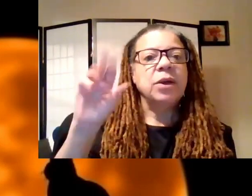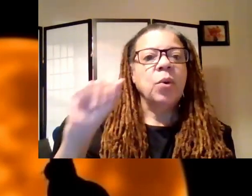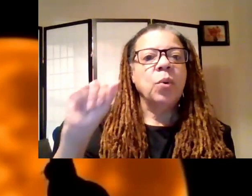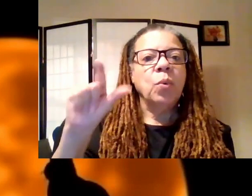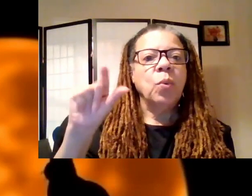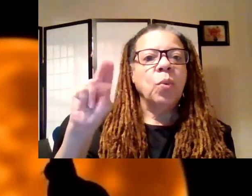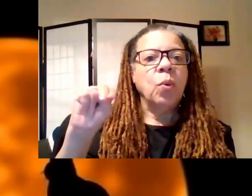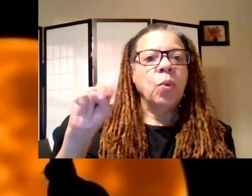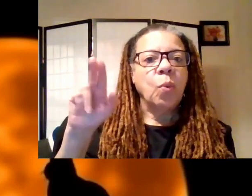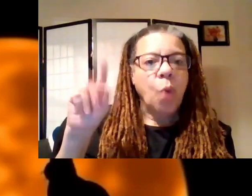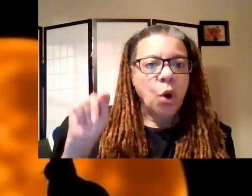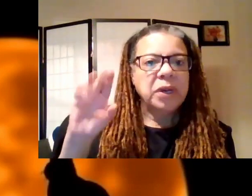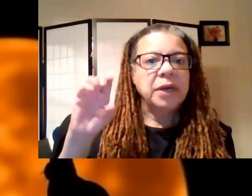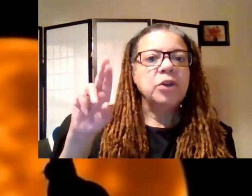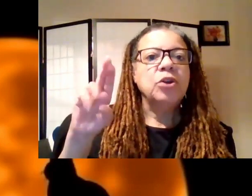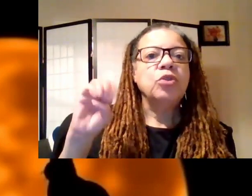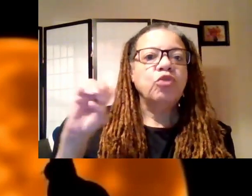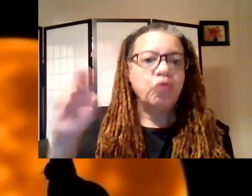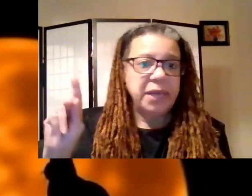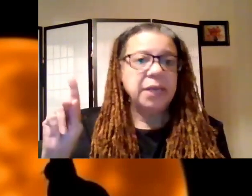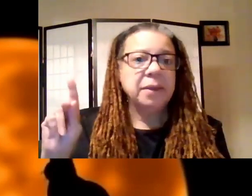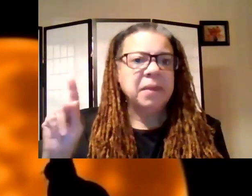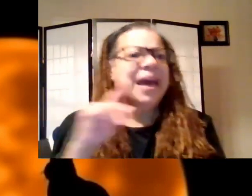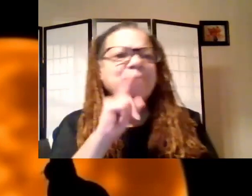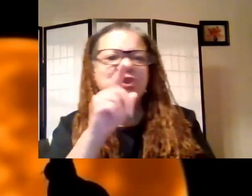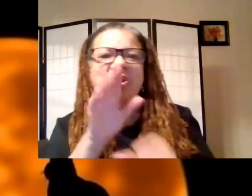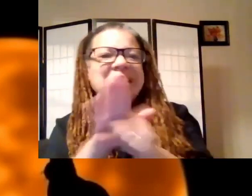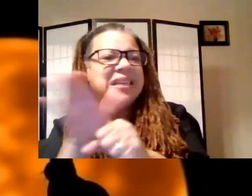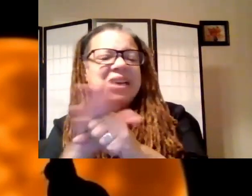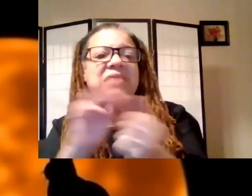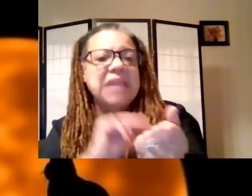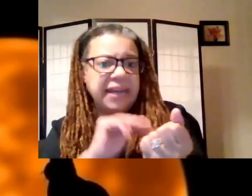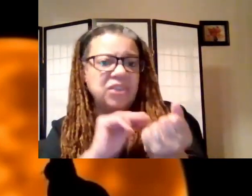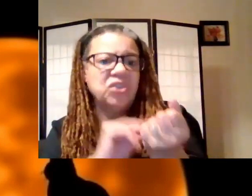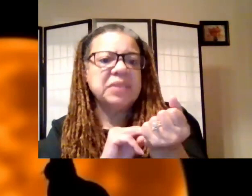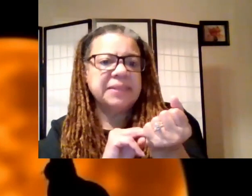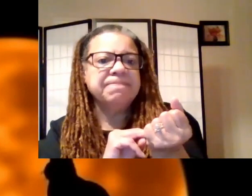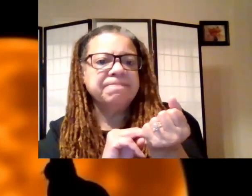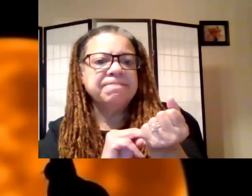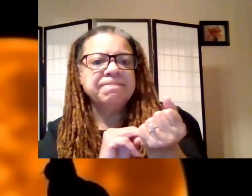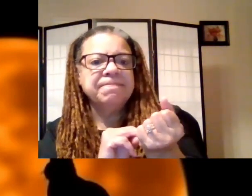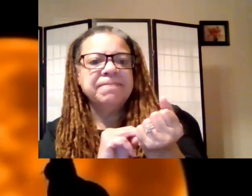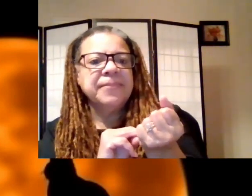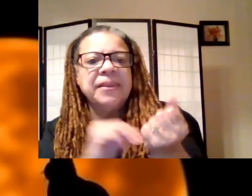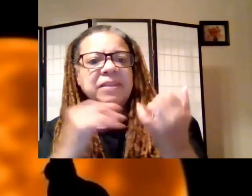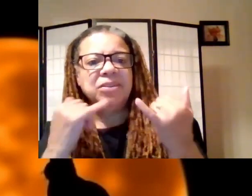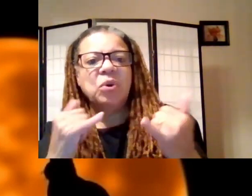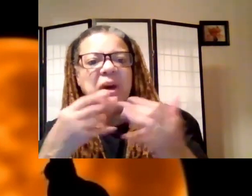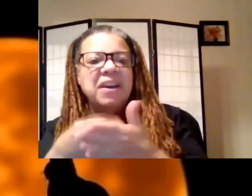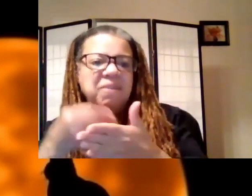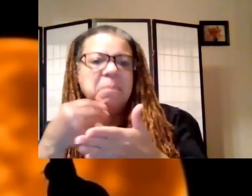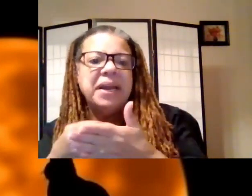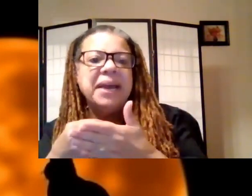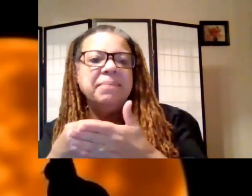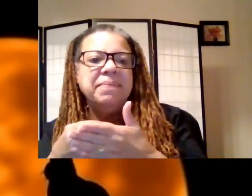doctors that are invested and, you know, all the other people have enough money, or the clinic is making